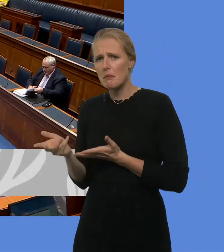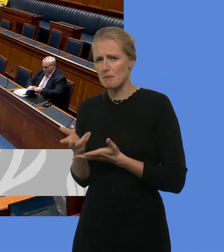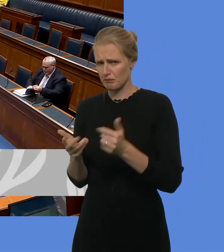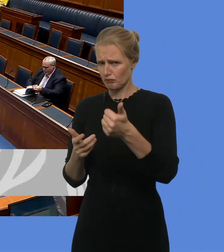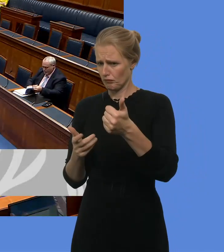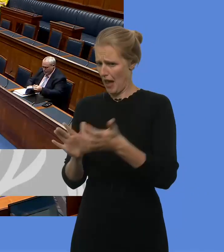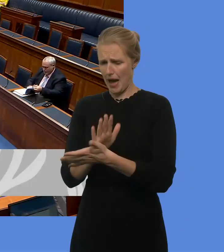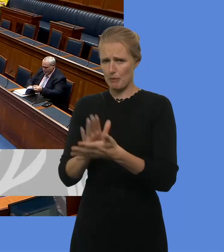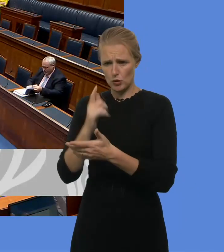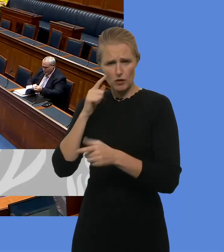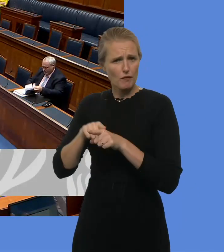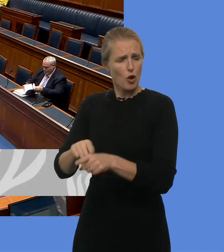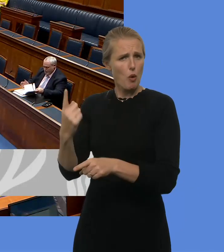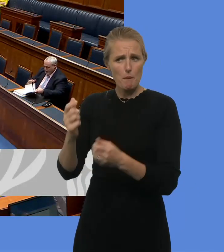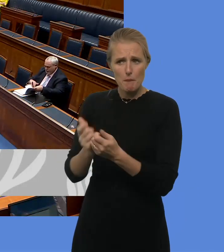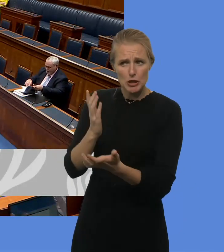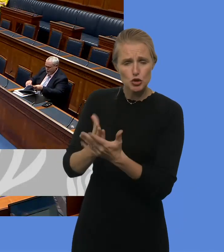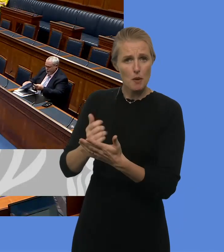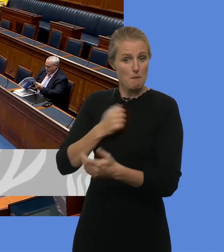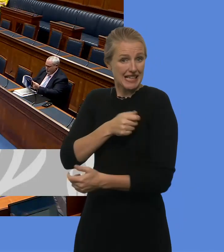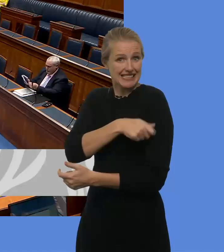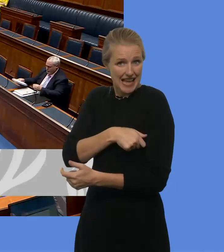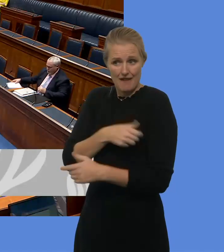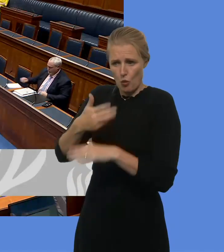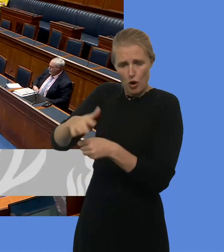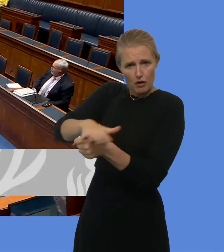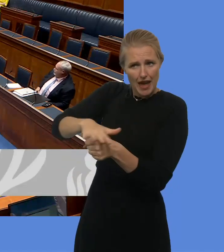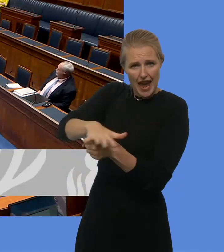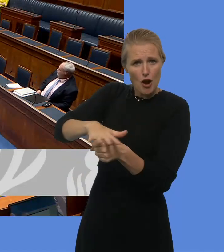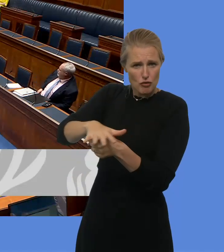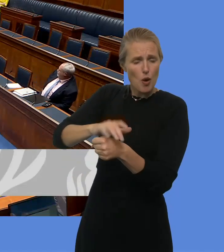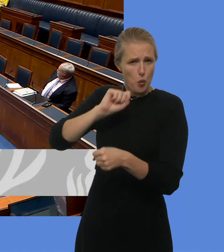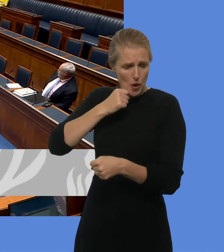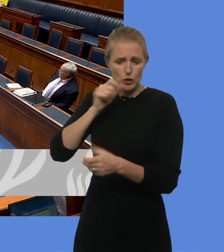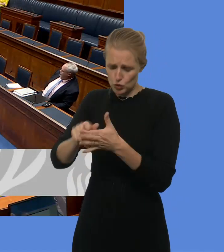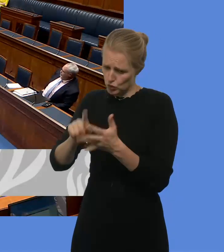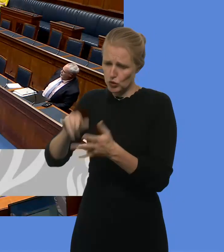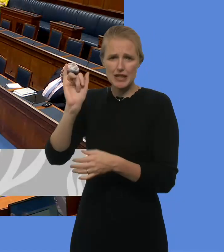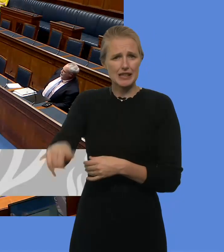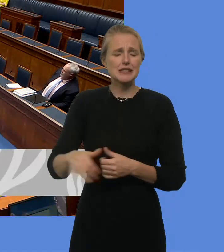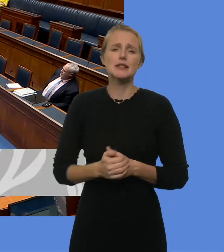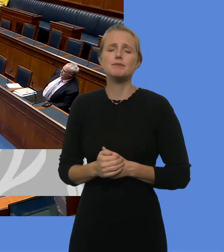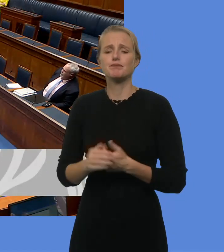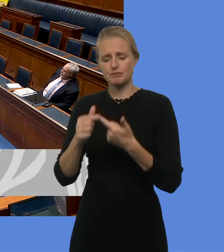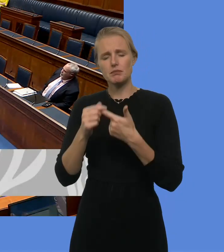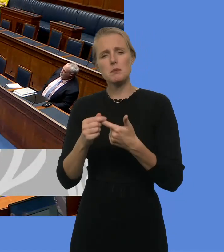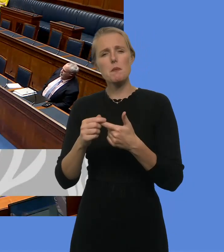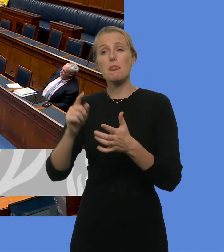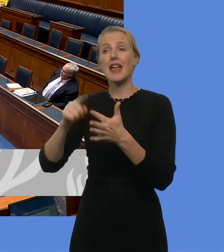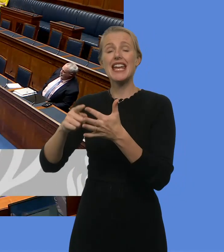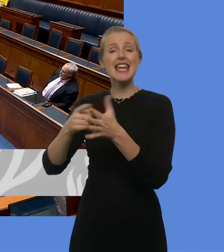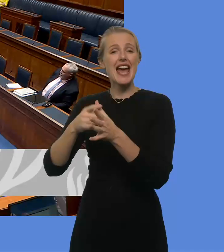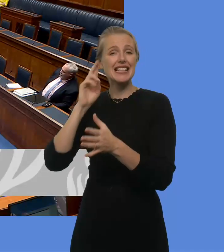resistance on my part for making sure that my officials engage in that area, and we will do that. Also, the EA